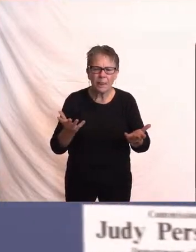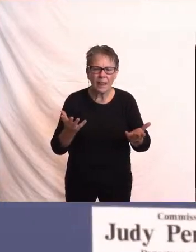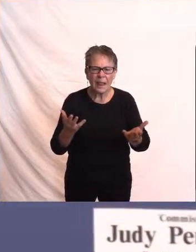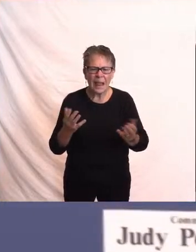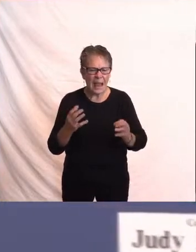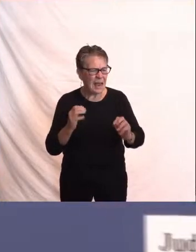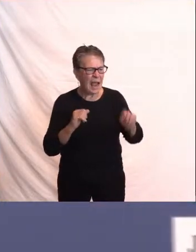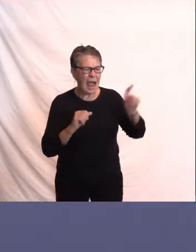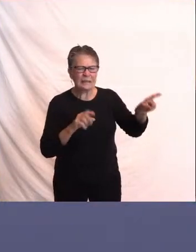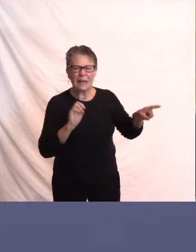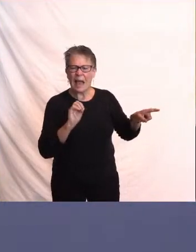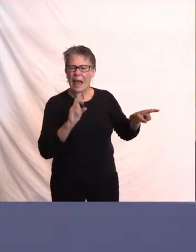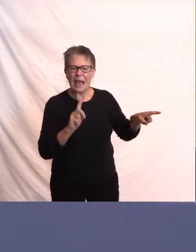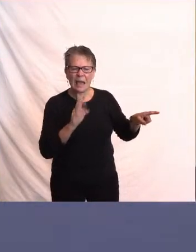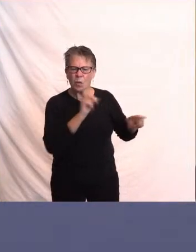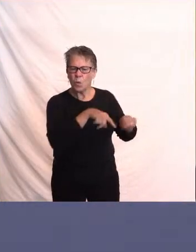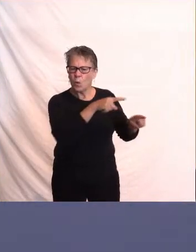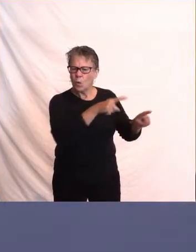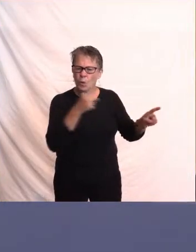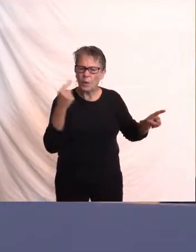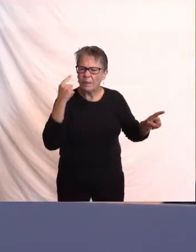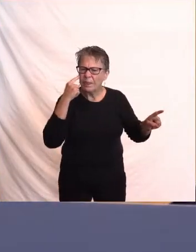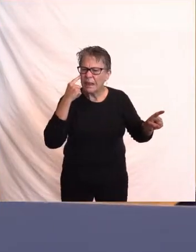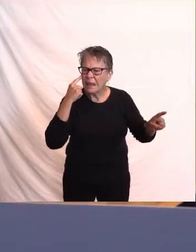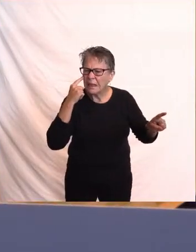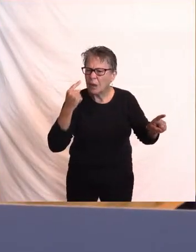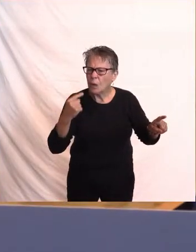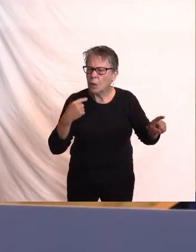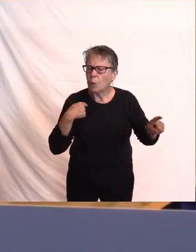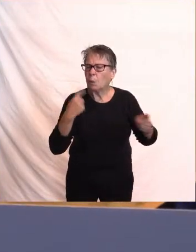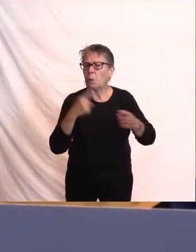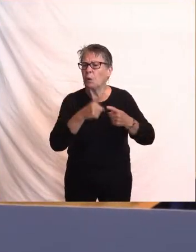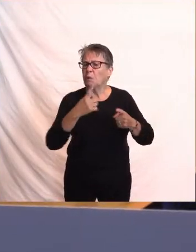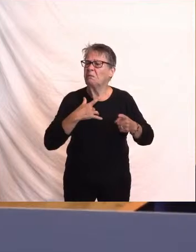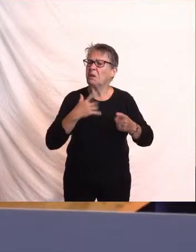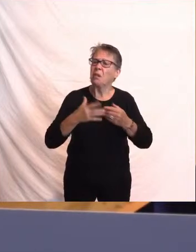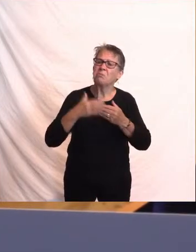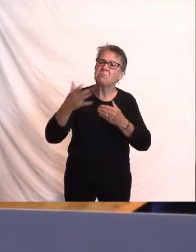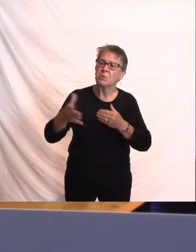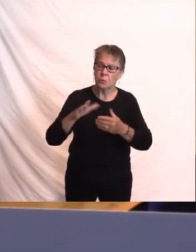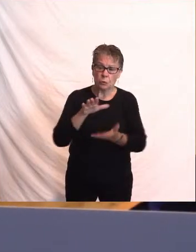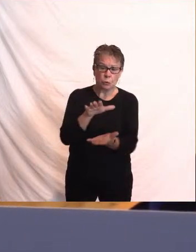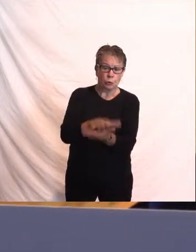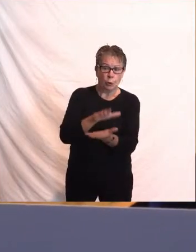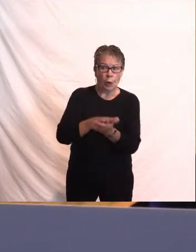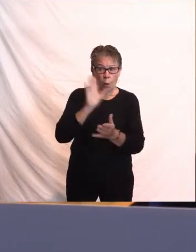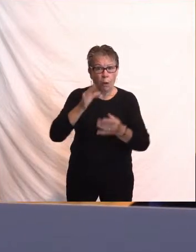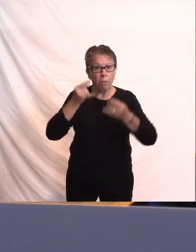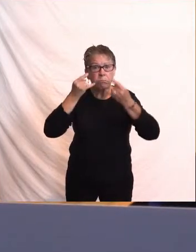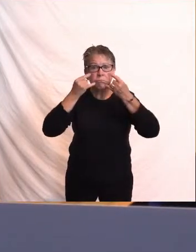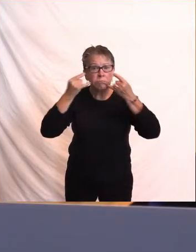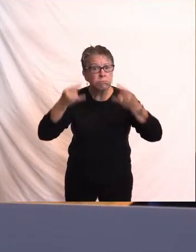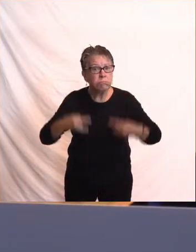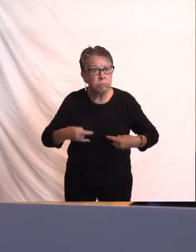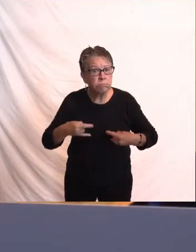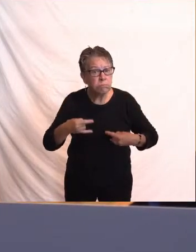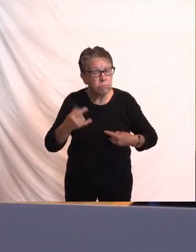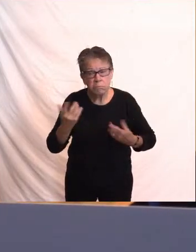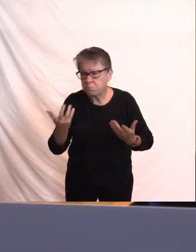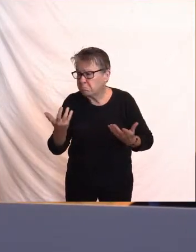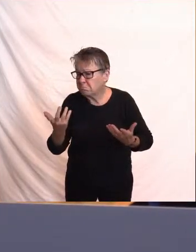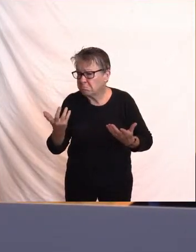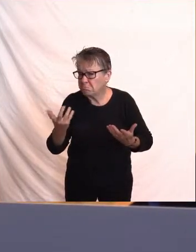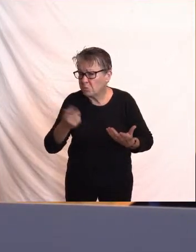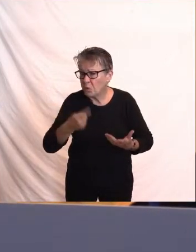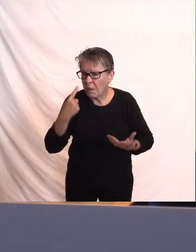you could see us not masking inside of schools? Sure. Let me start with, why do we mask? We mask because we're trying